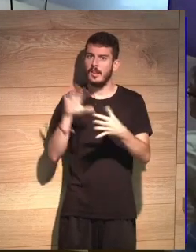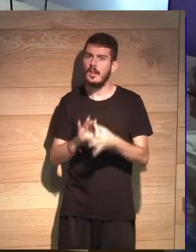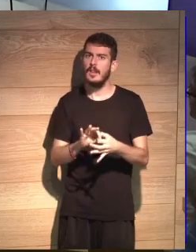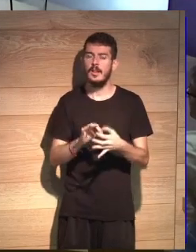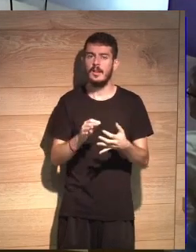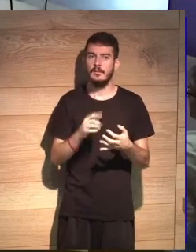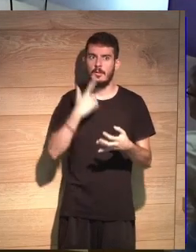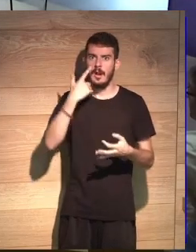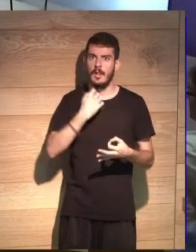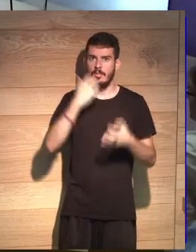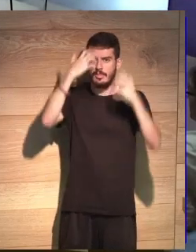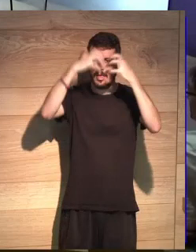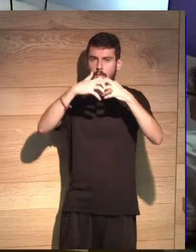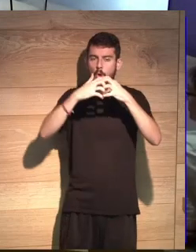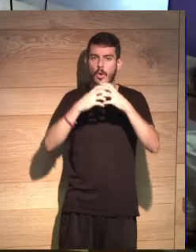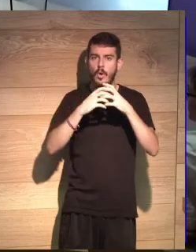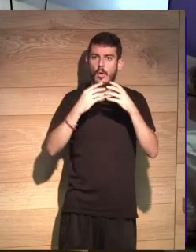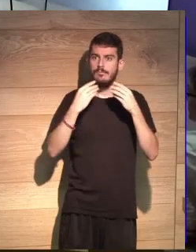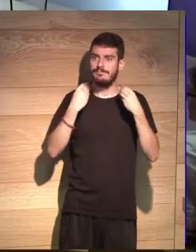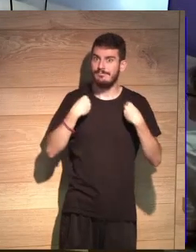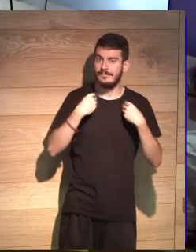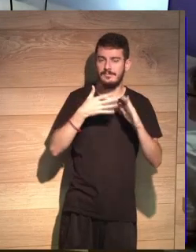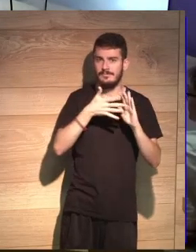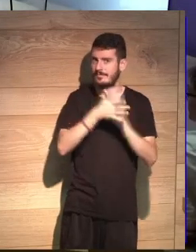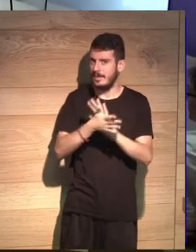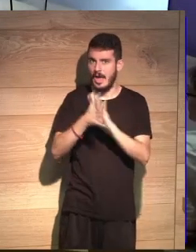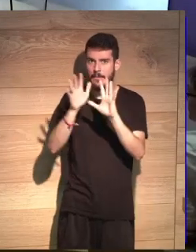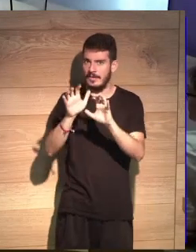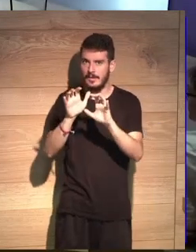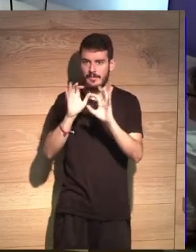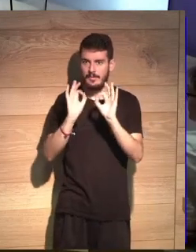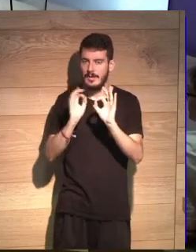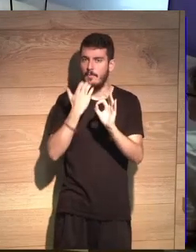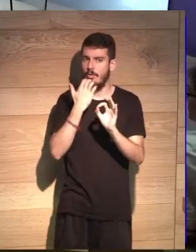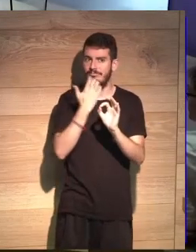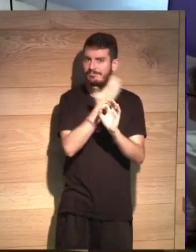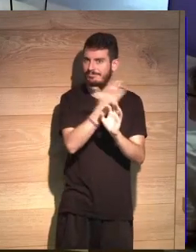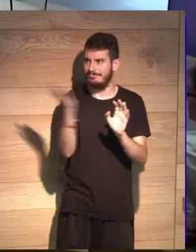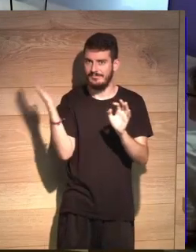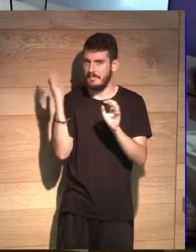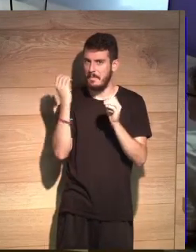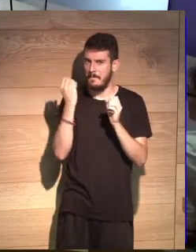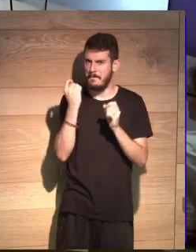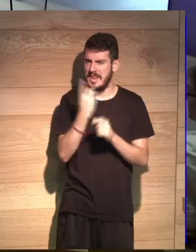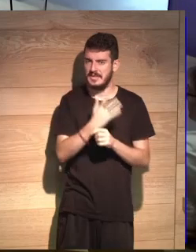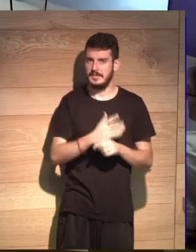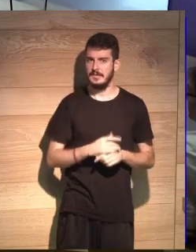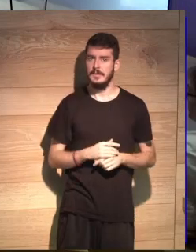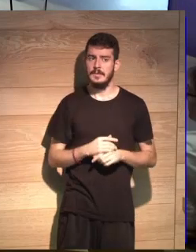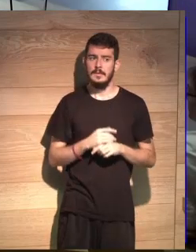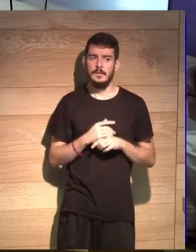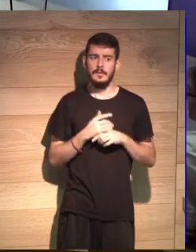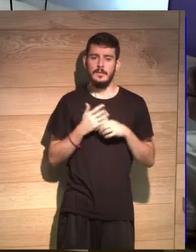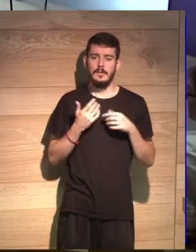abuse the word playing, and they associate it with children. And actually we know that the brain that's playing